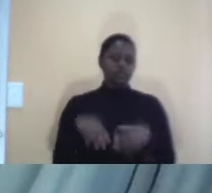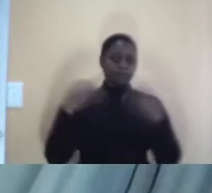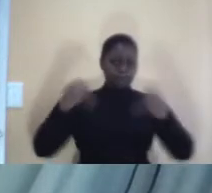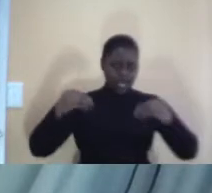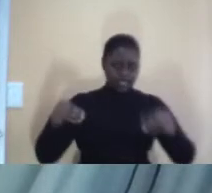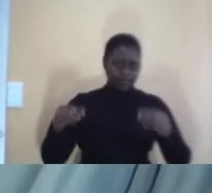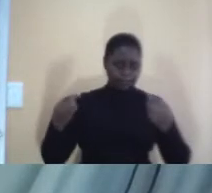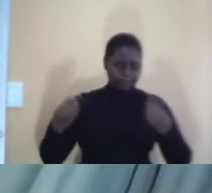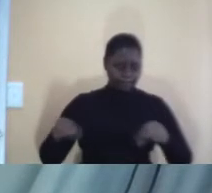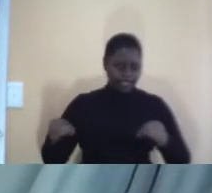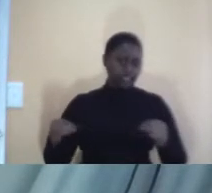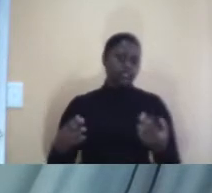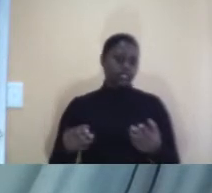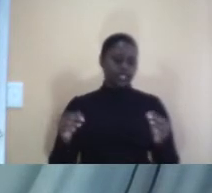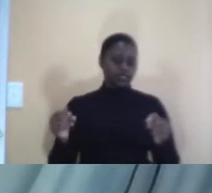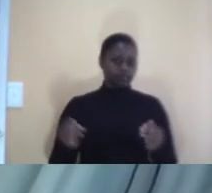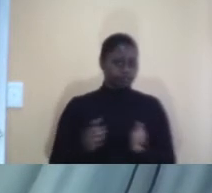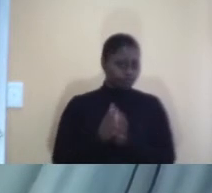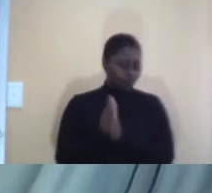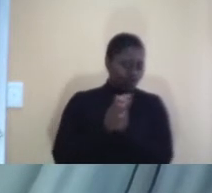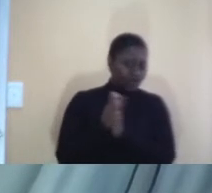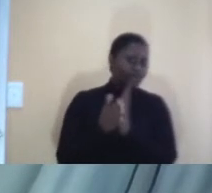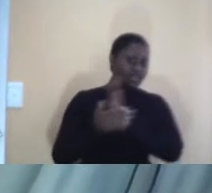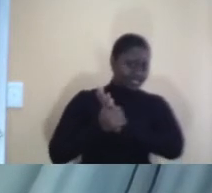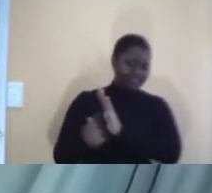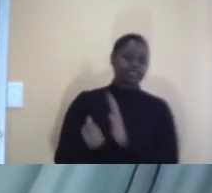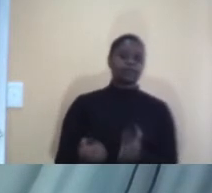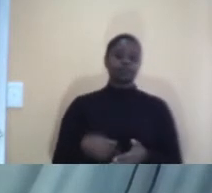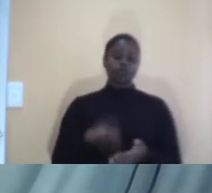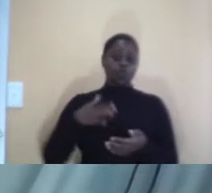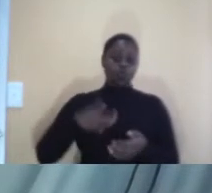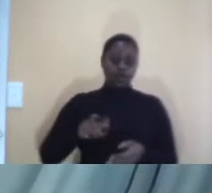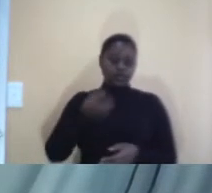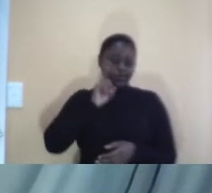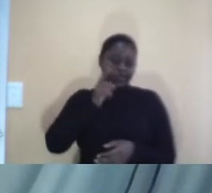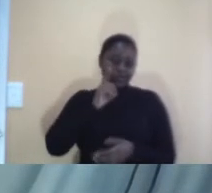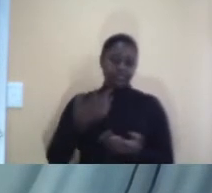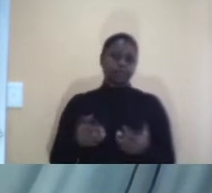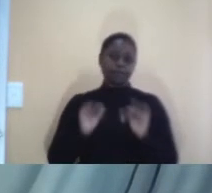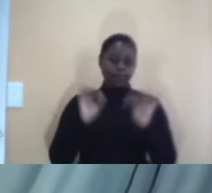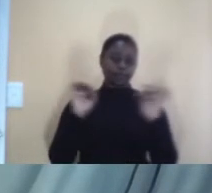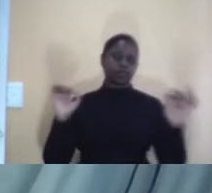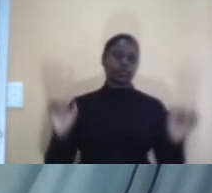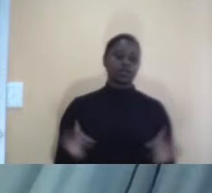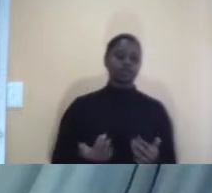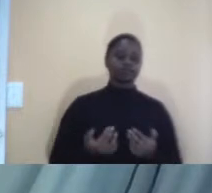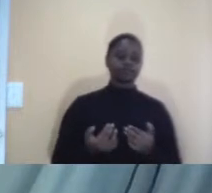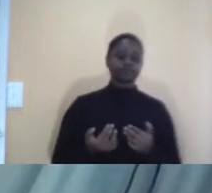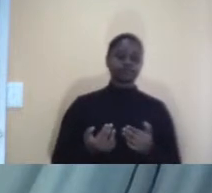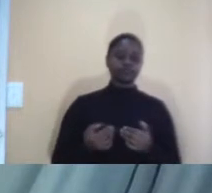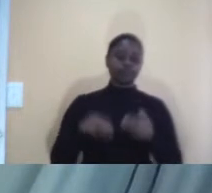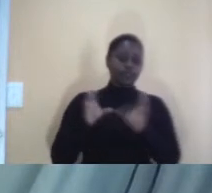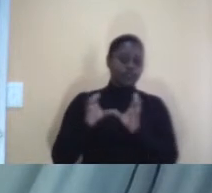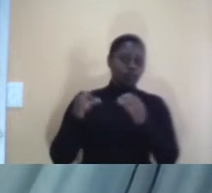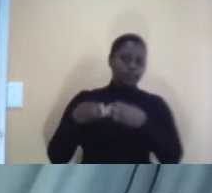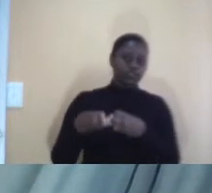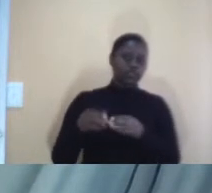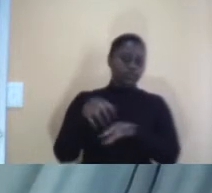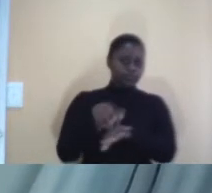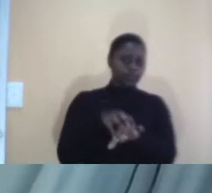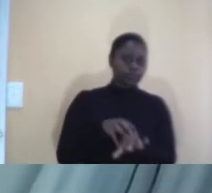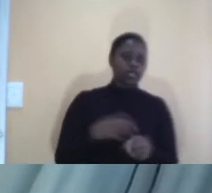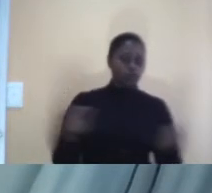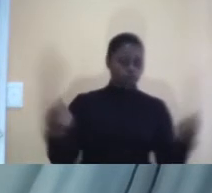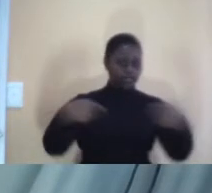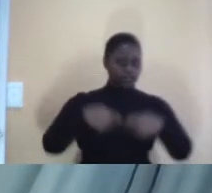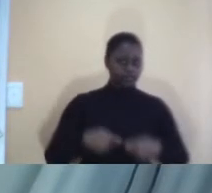and equipped. We want to see disabled people become commercial farmers and